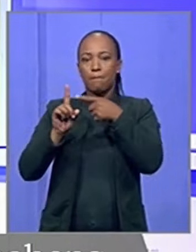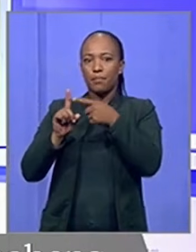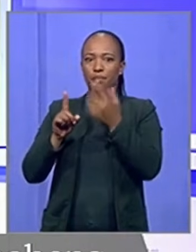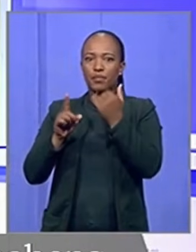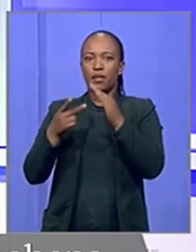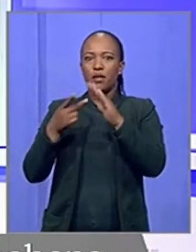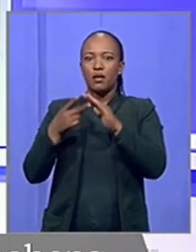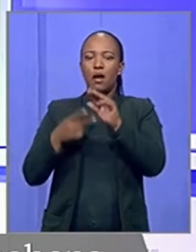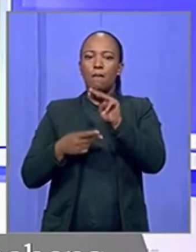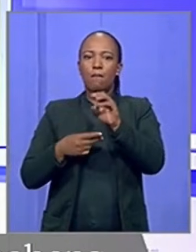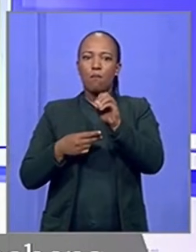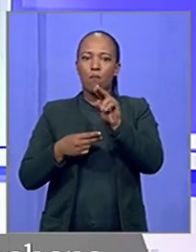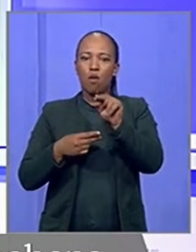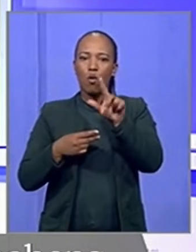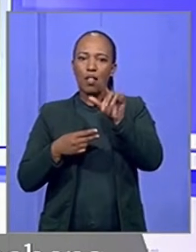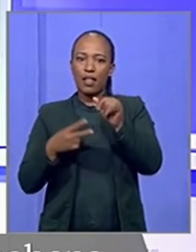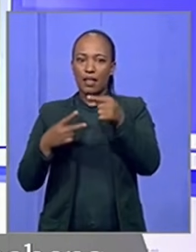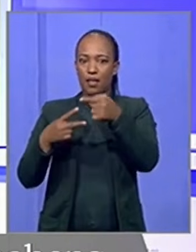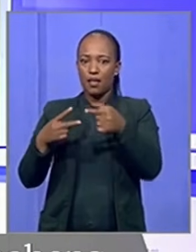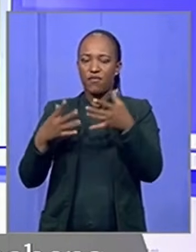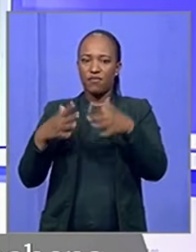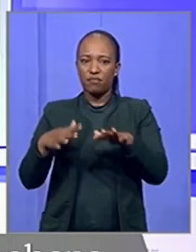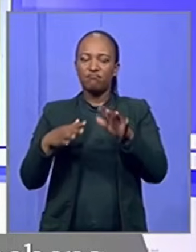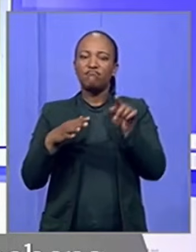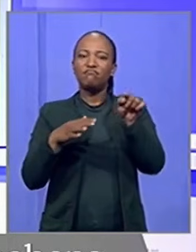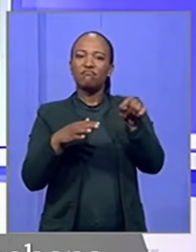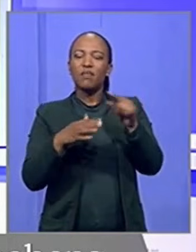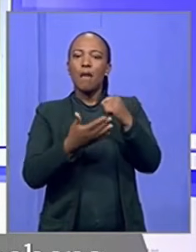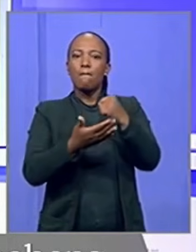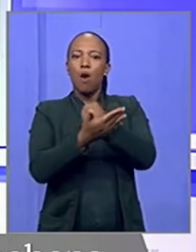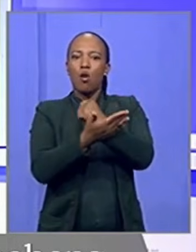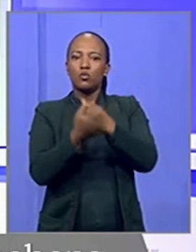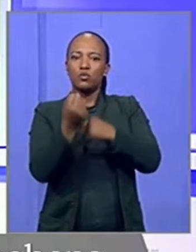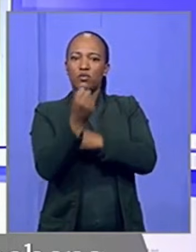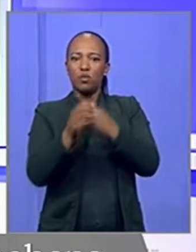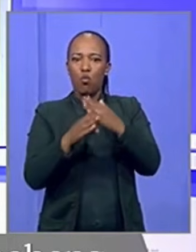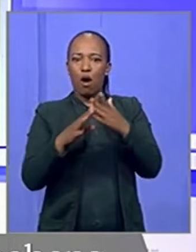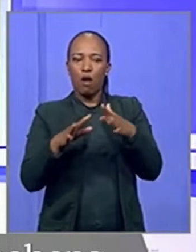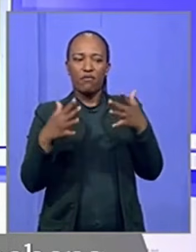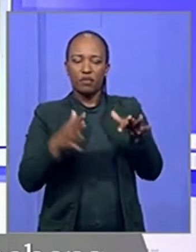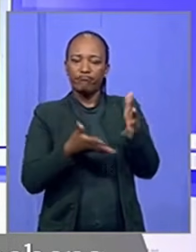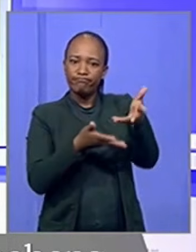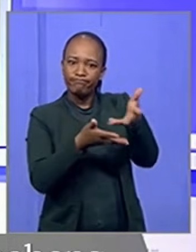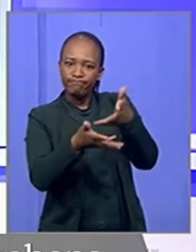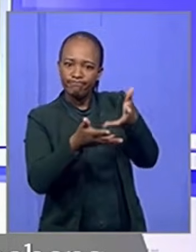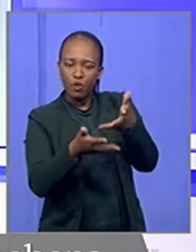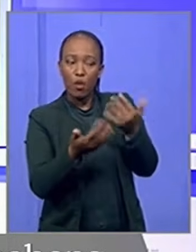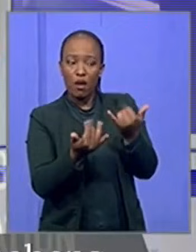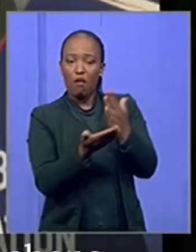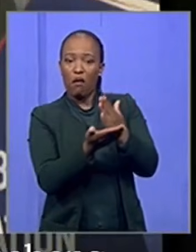bile le ditherisano le basebetsi ba kantoro ya naha ya poso ba tobaneng le mohato wa ho fokotswa mesebetsing.